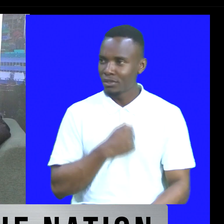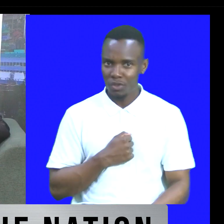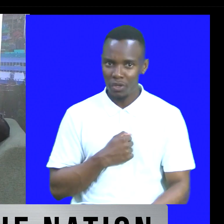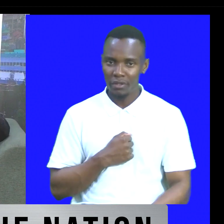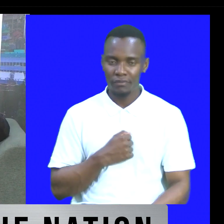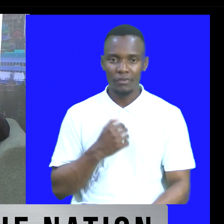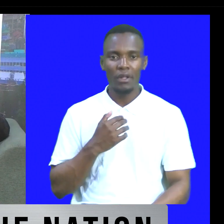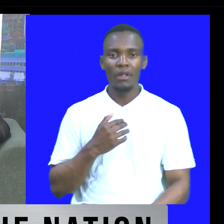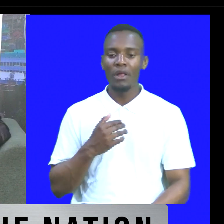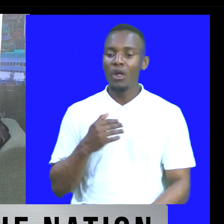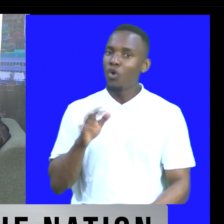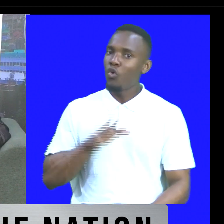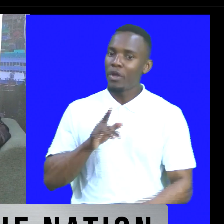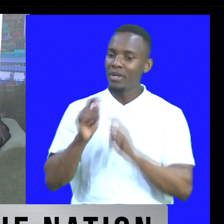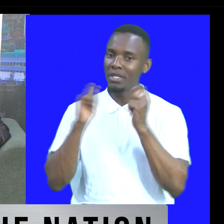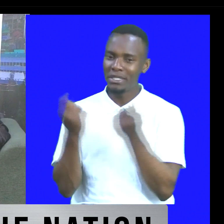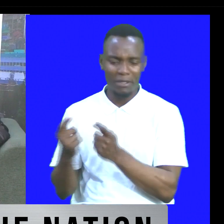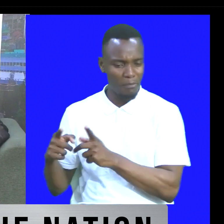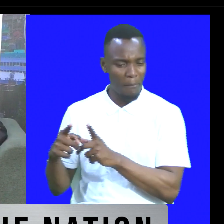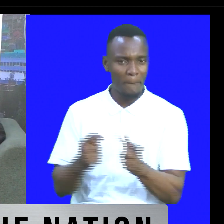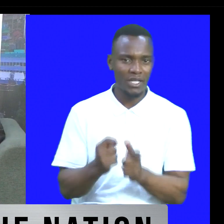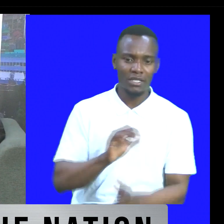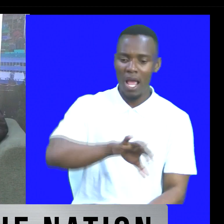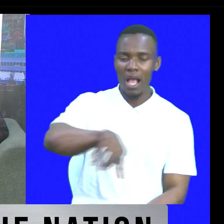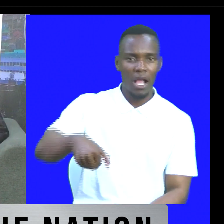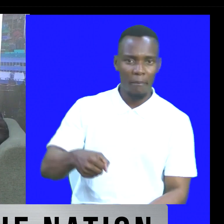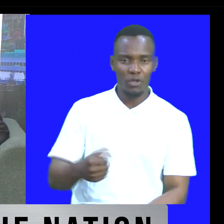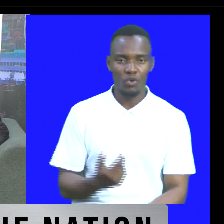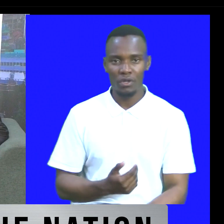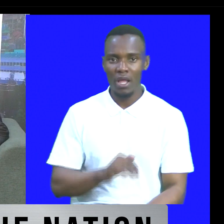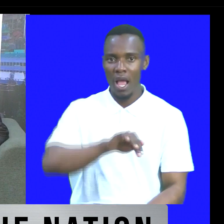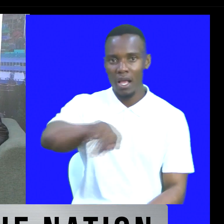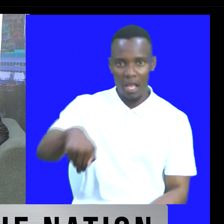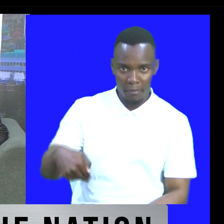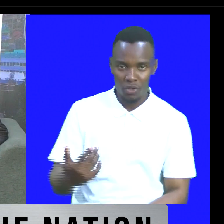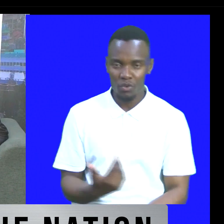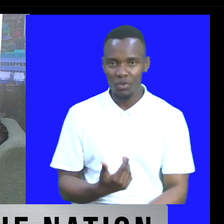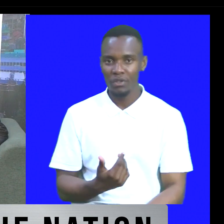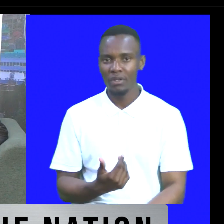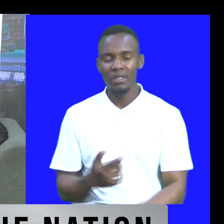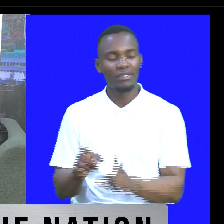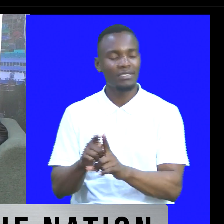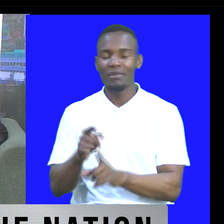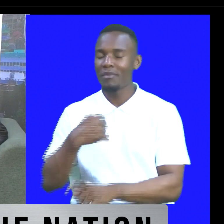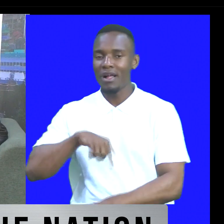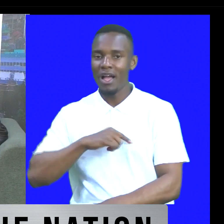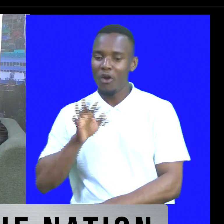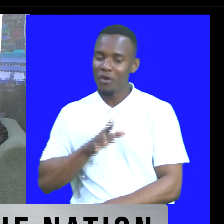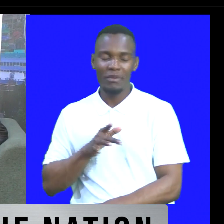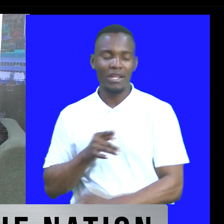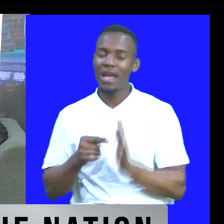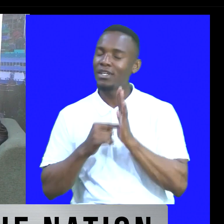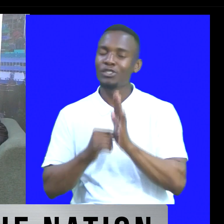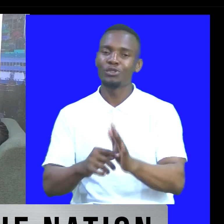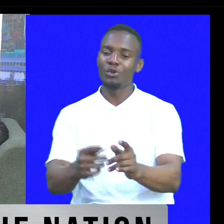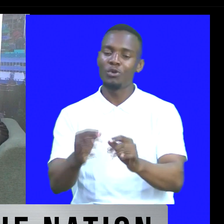Indomitable Lionesses. Indomitable lions. Lionesses, yeah. Yes. The Lionesses were shown that the stars can